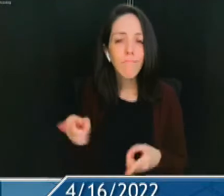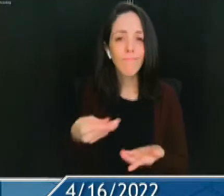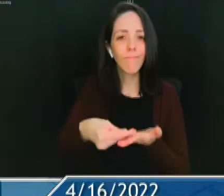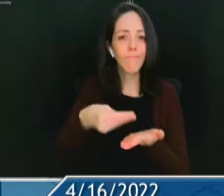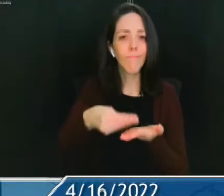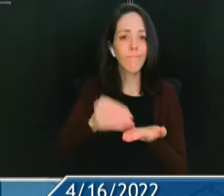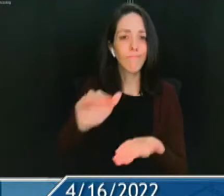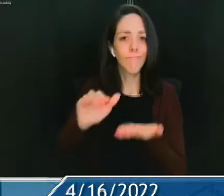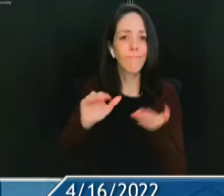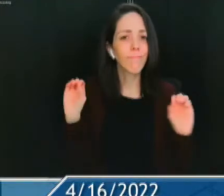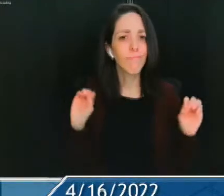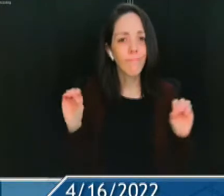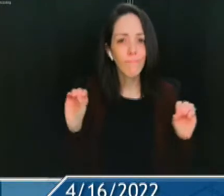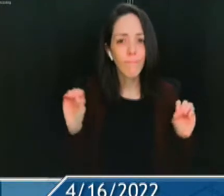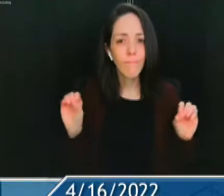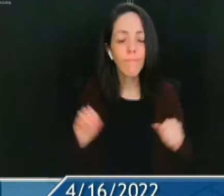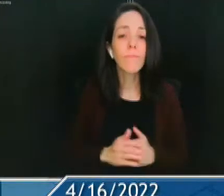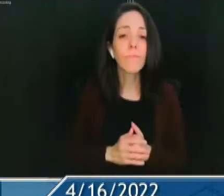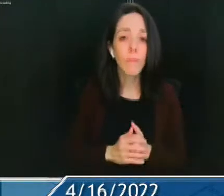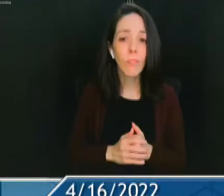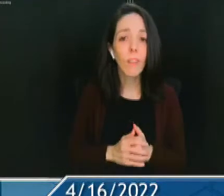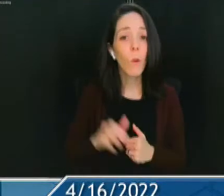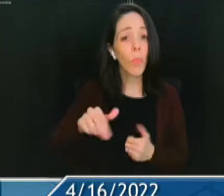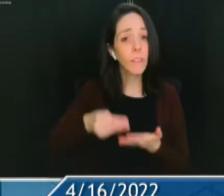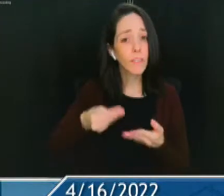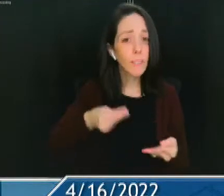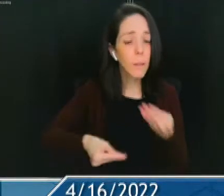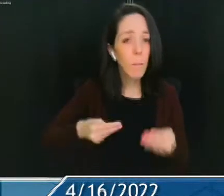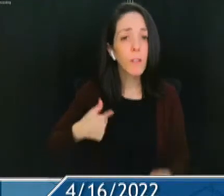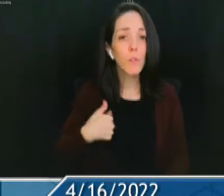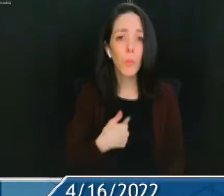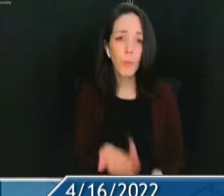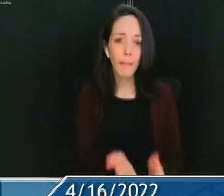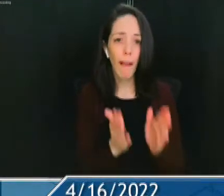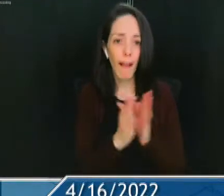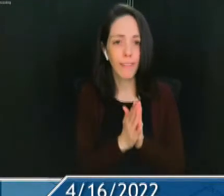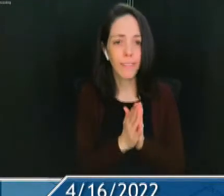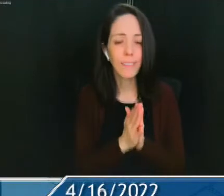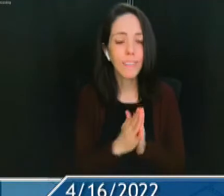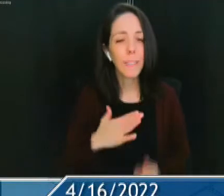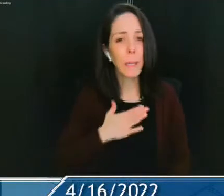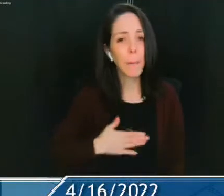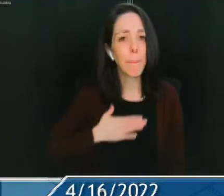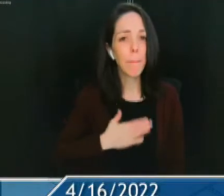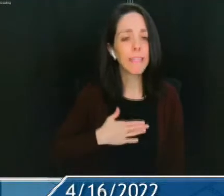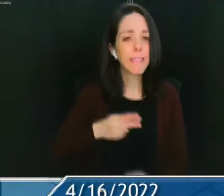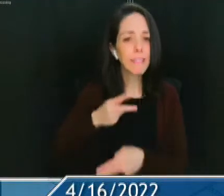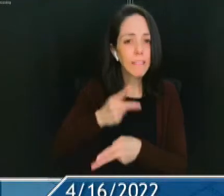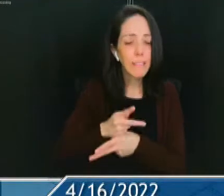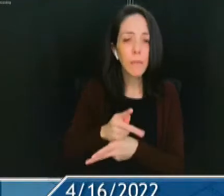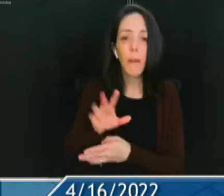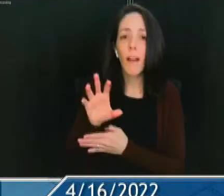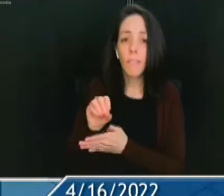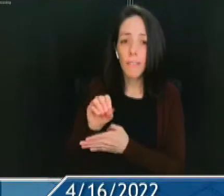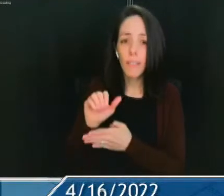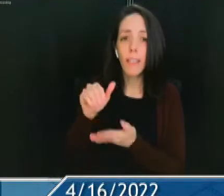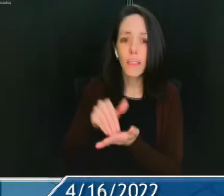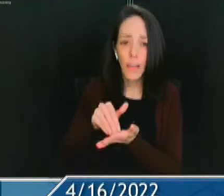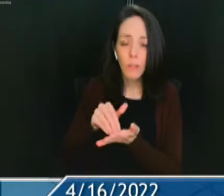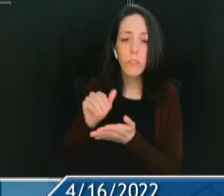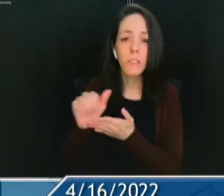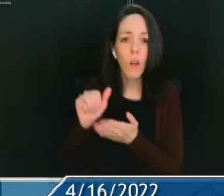maintenance costs. So in this budget cycle, we are asking that you earmark $50,000 of ARPA funds for